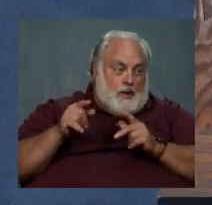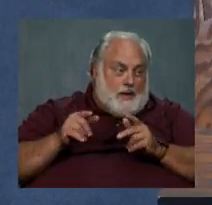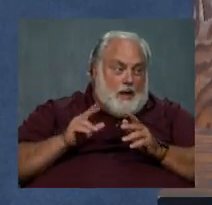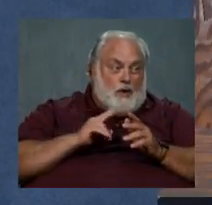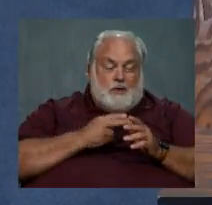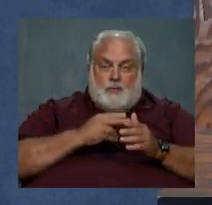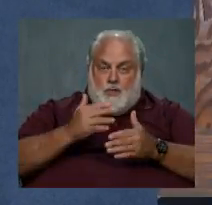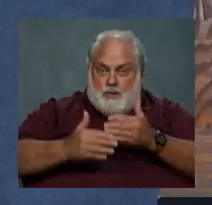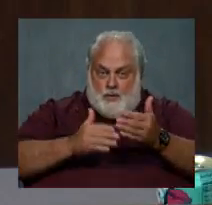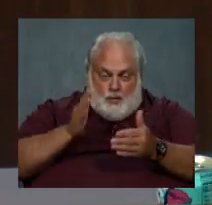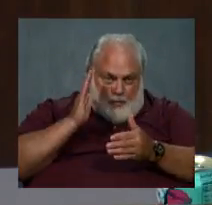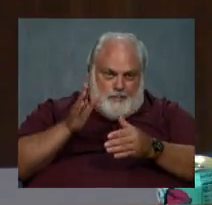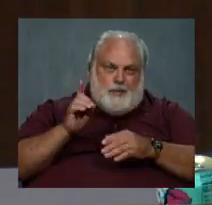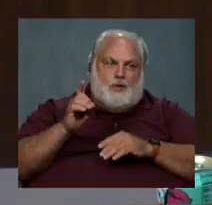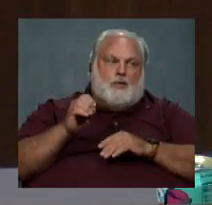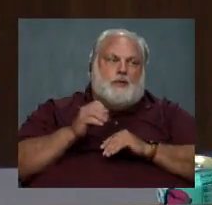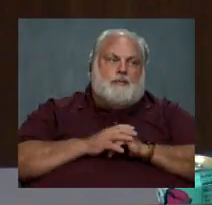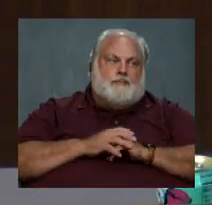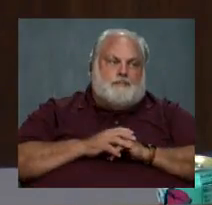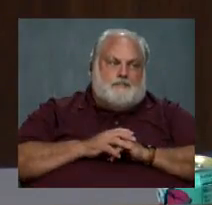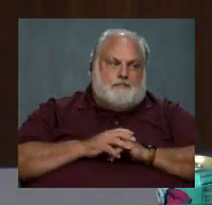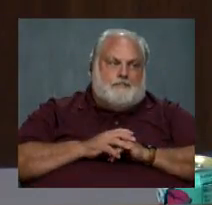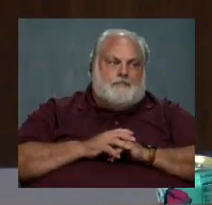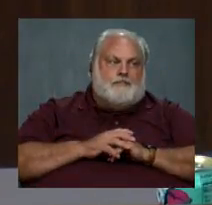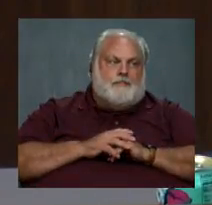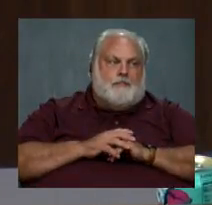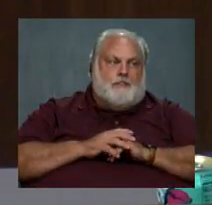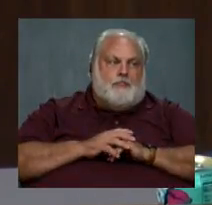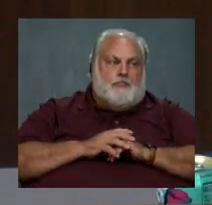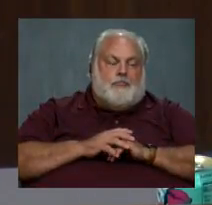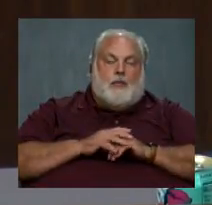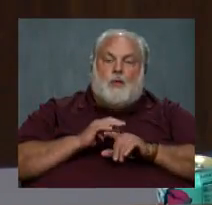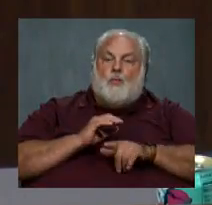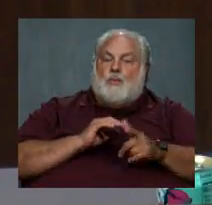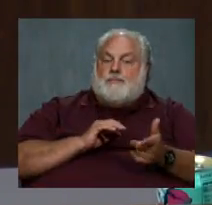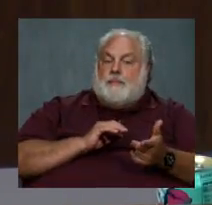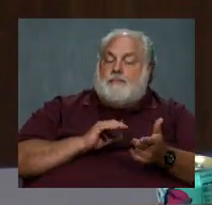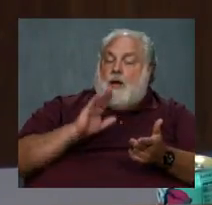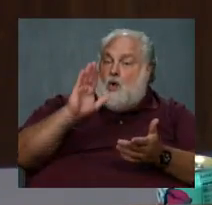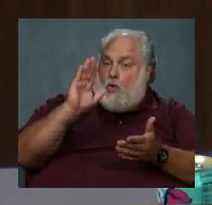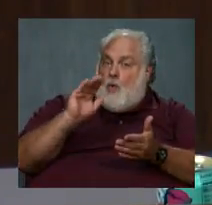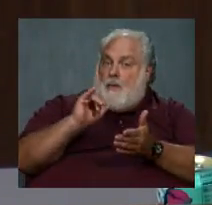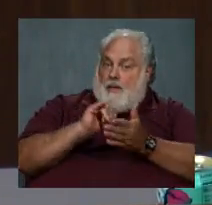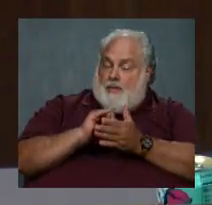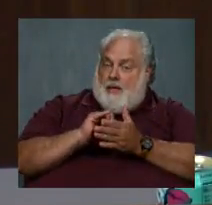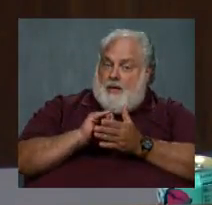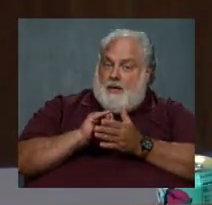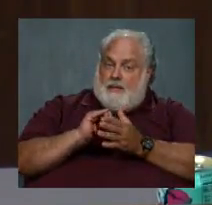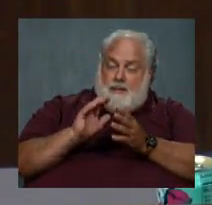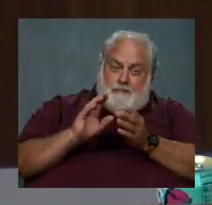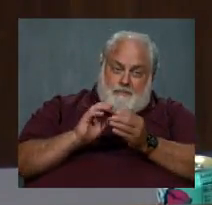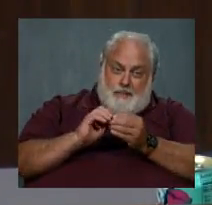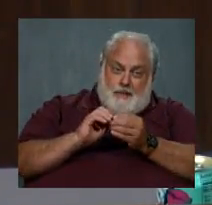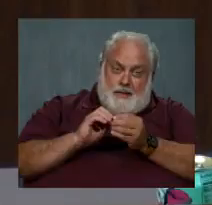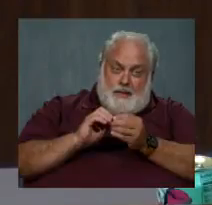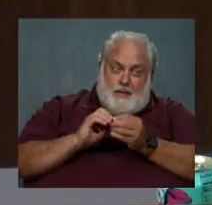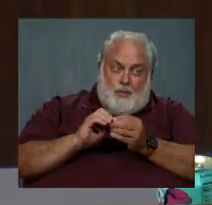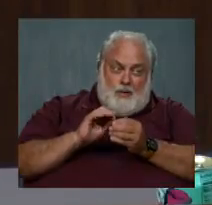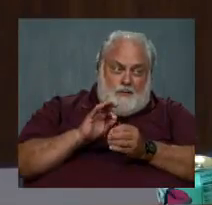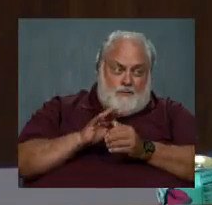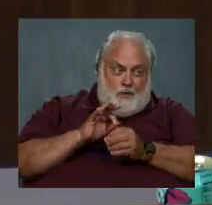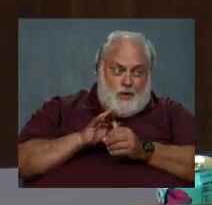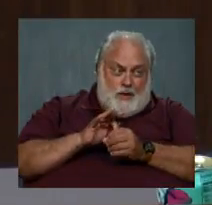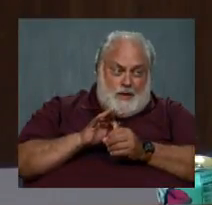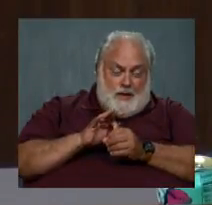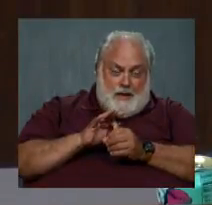to proceed, we will be doing so. Okay, so I hope that at the meeting, this is when we will vote on this.